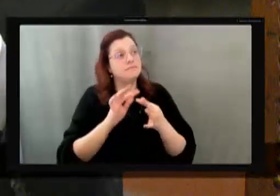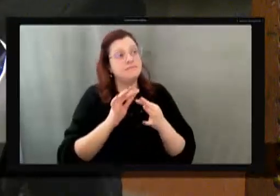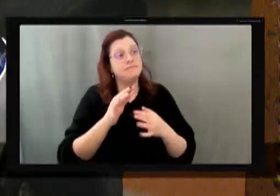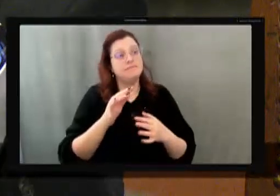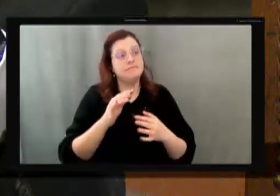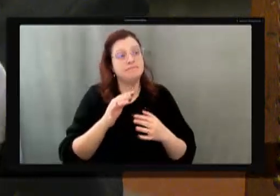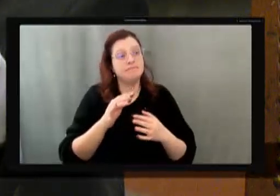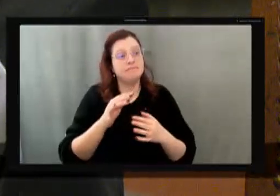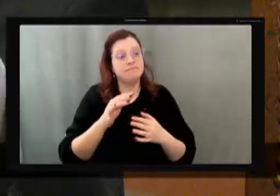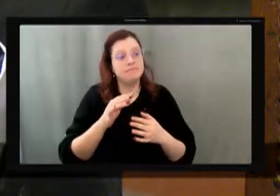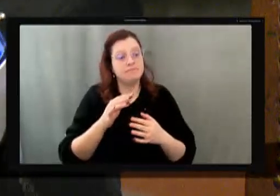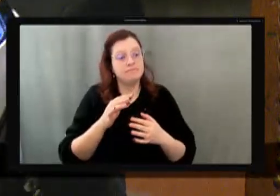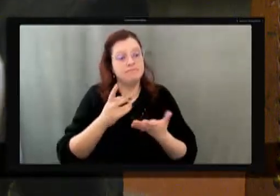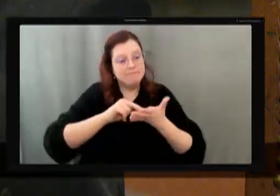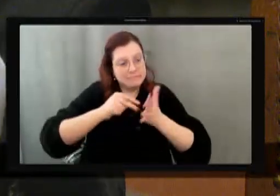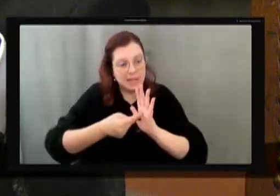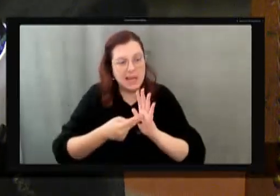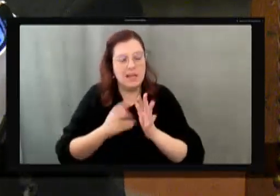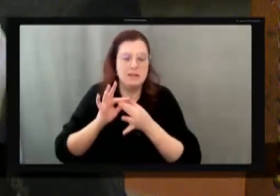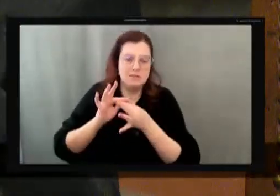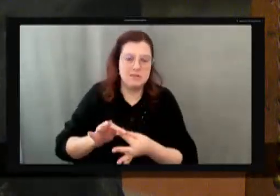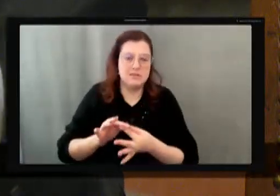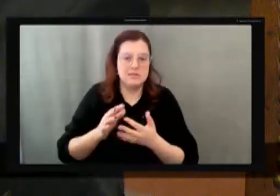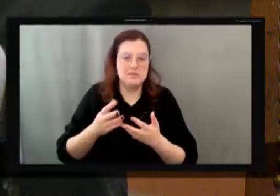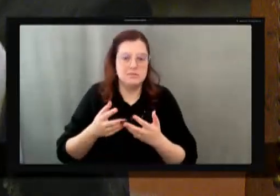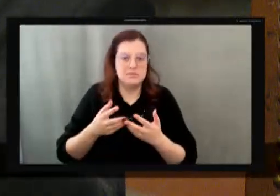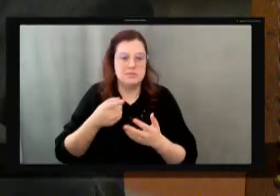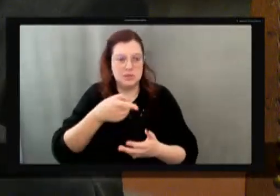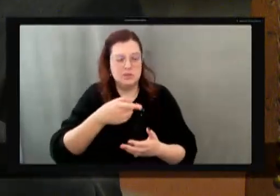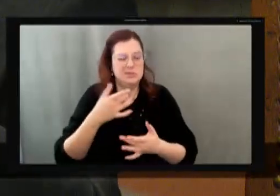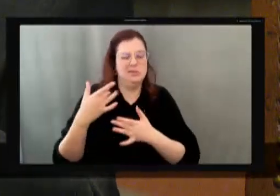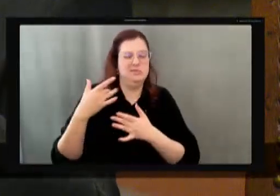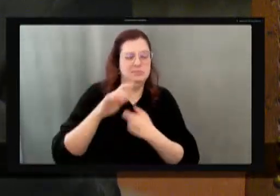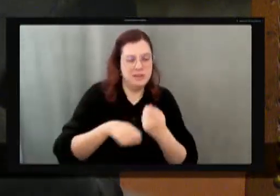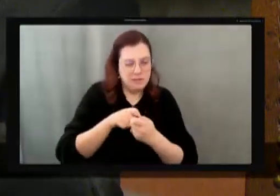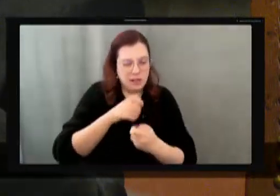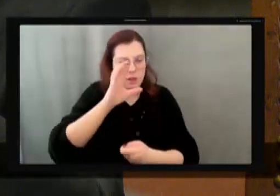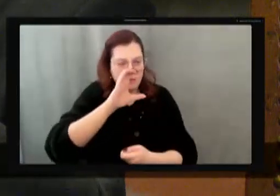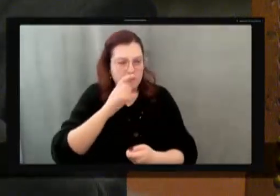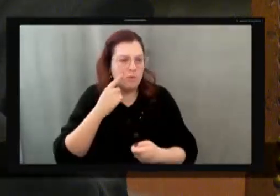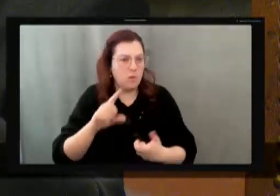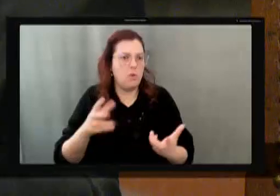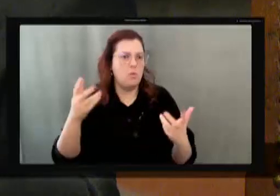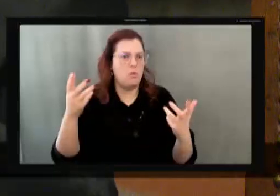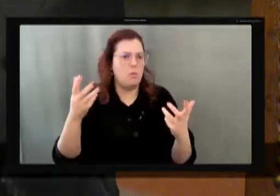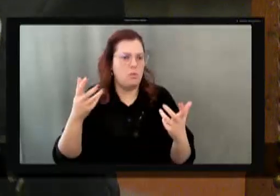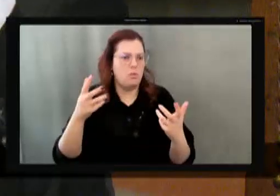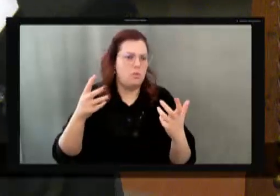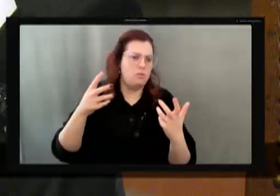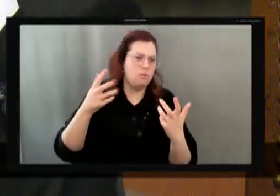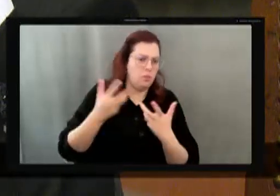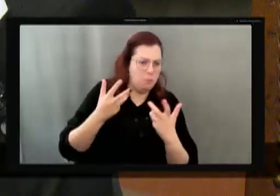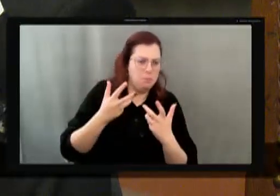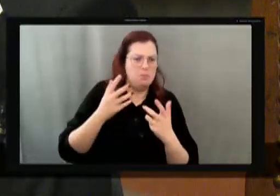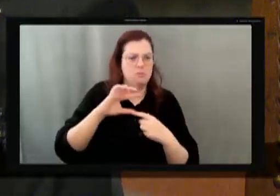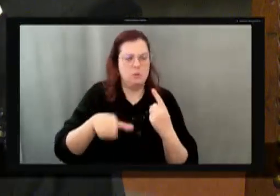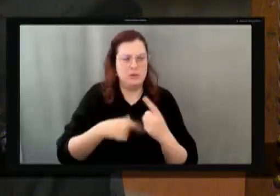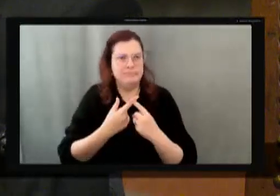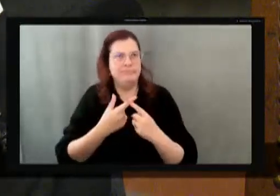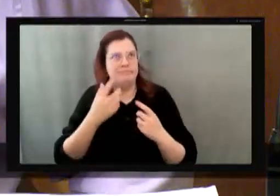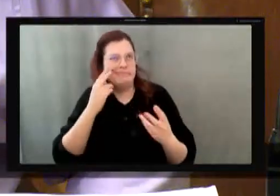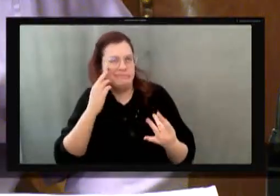types of intention and final uses that you're specifically looking for when you're considering whether you're going to accept or deny application?